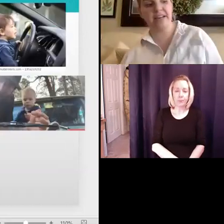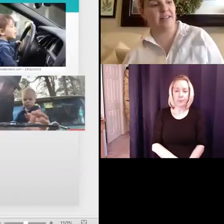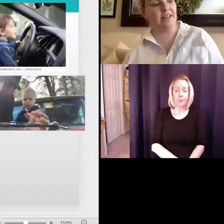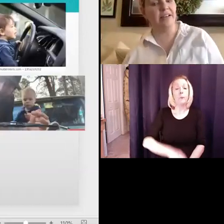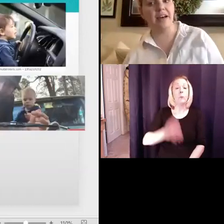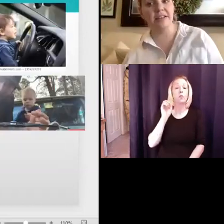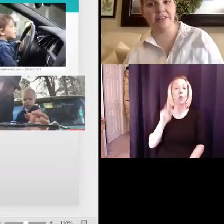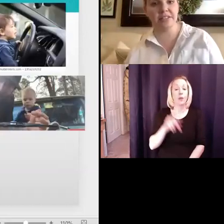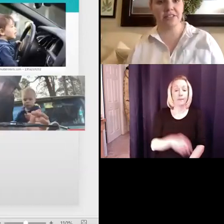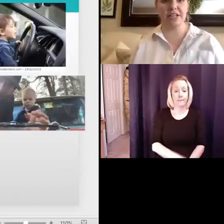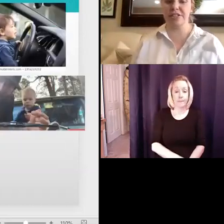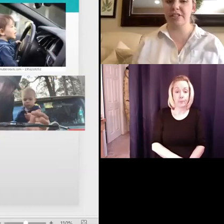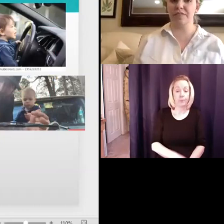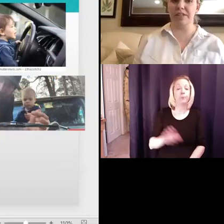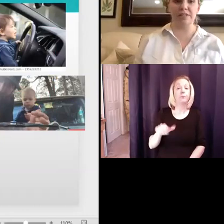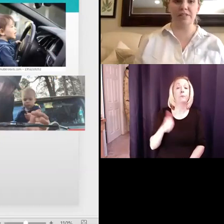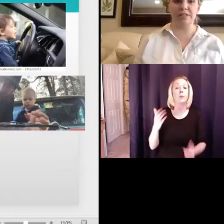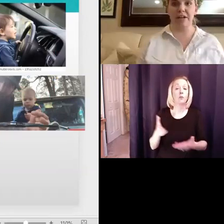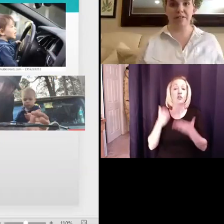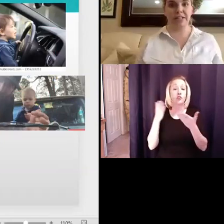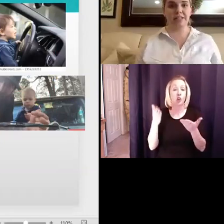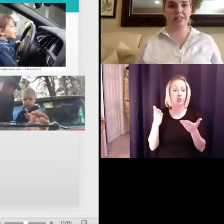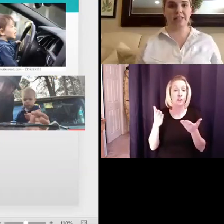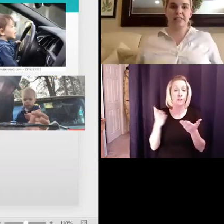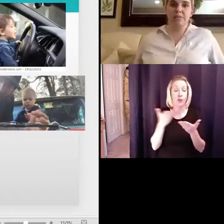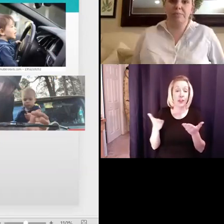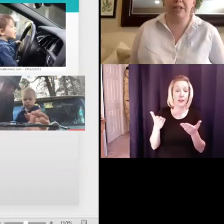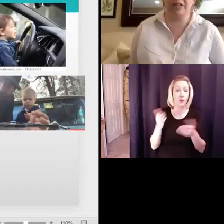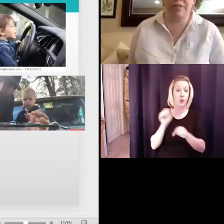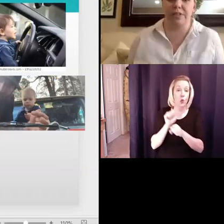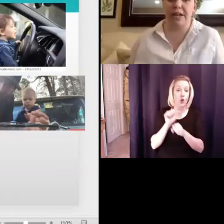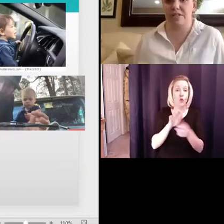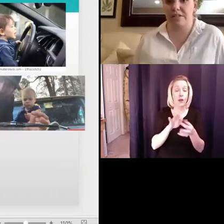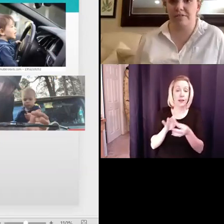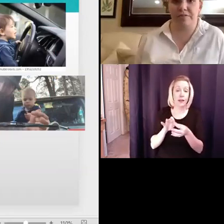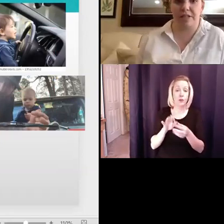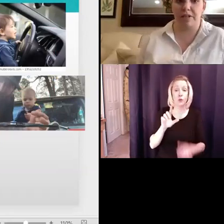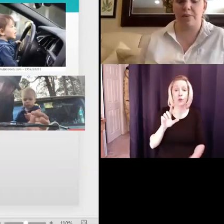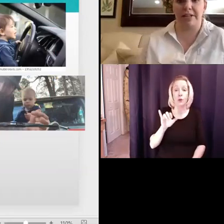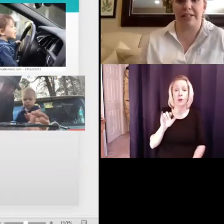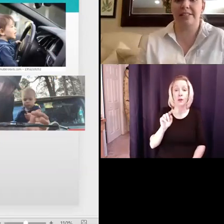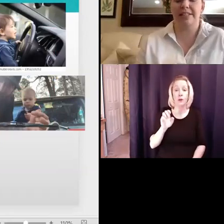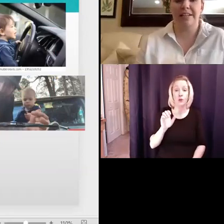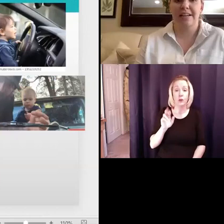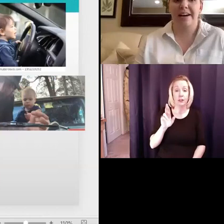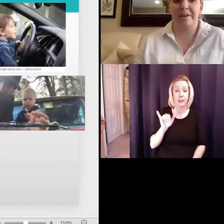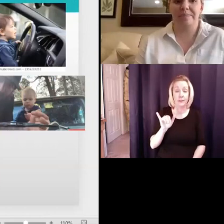So then another suggestion of things to work on related to literacy would be phonological and phonemic